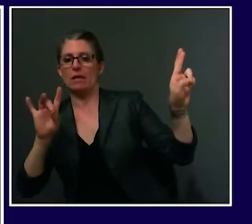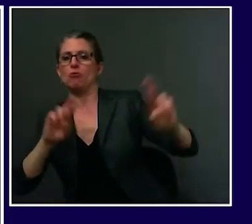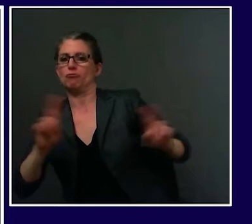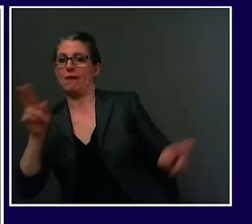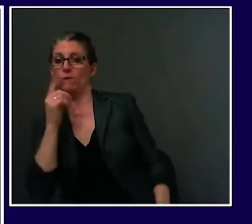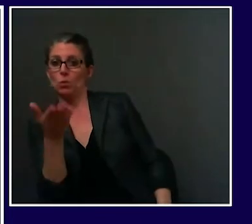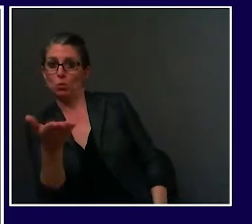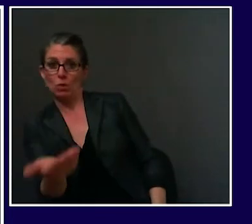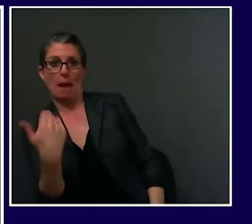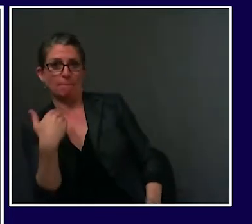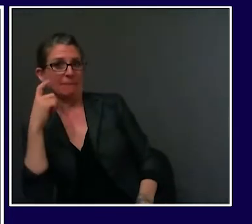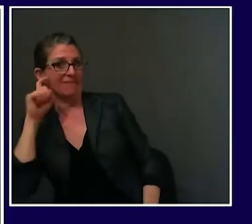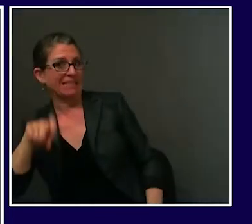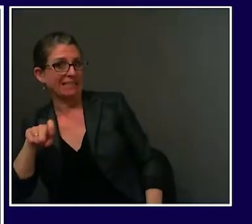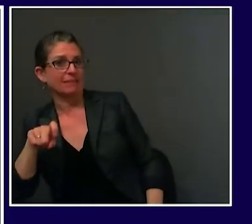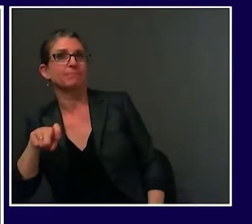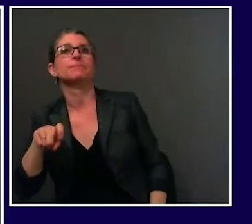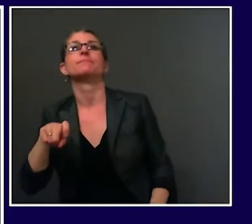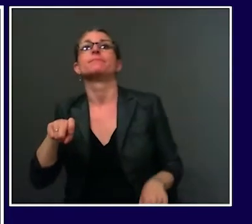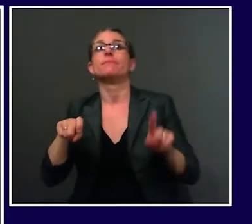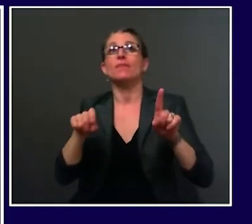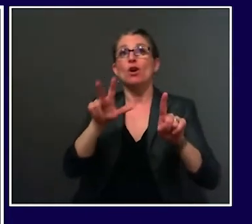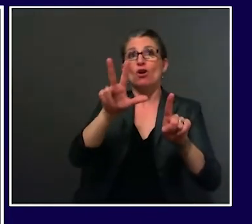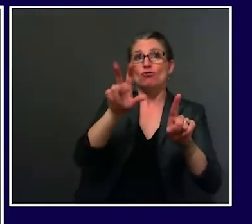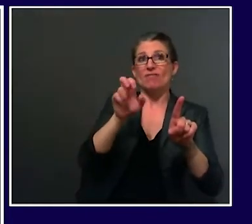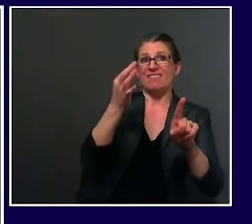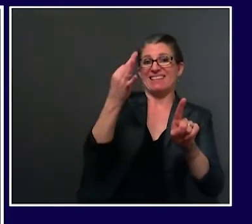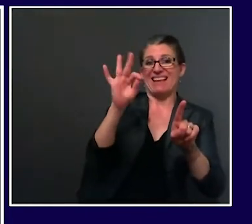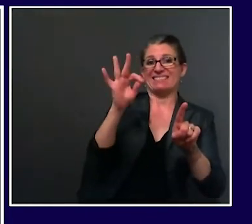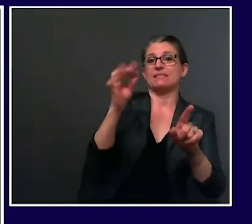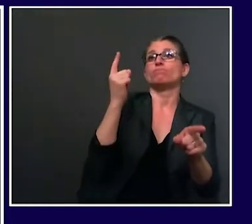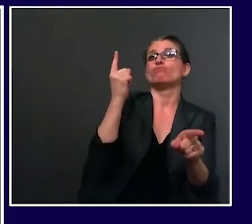are 319 conventional ventilators,